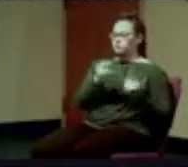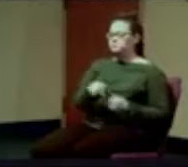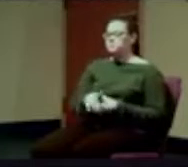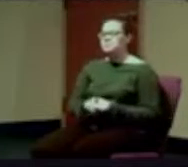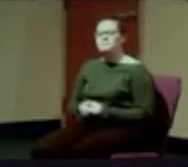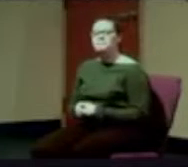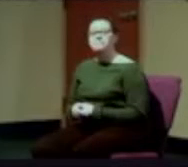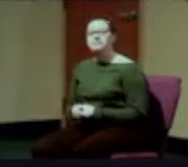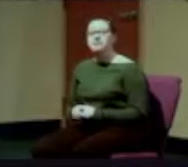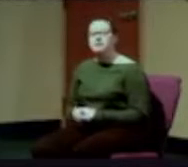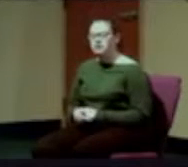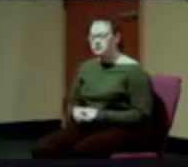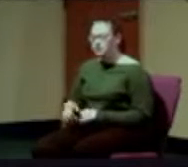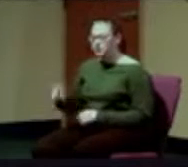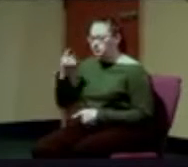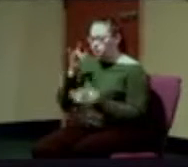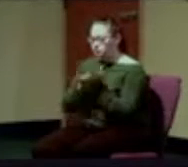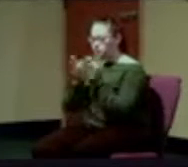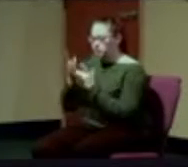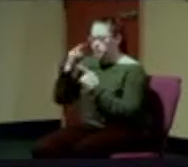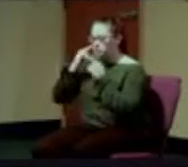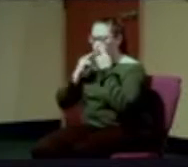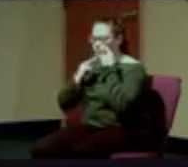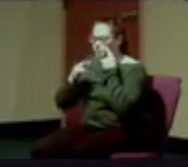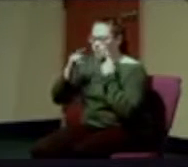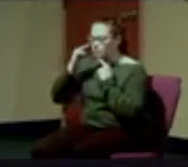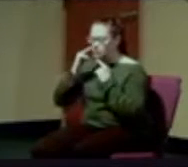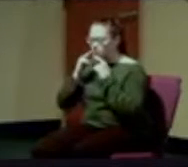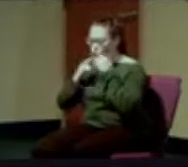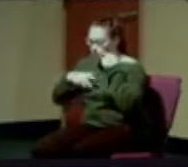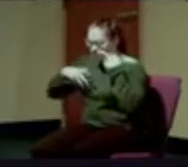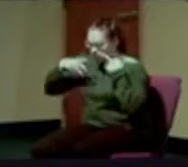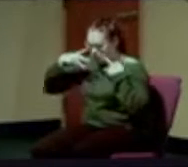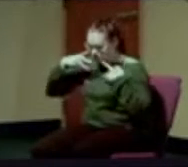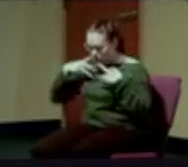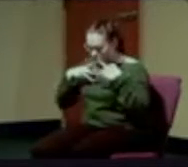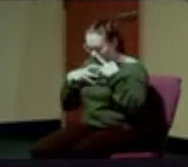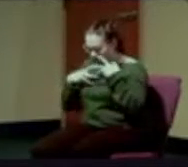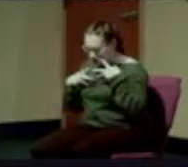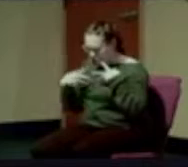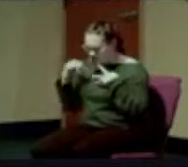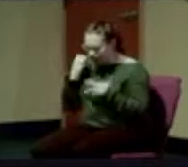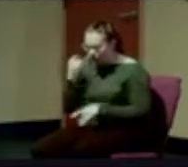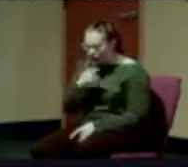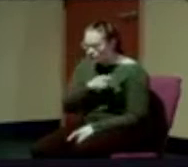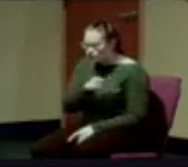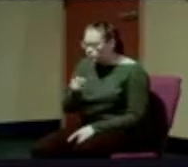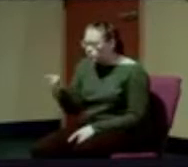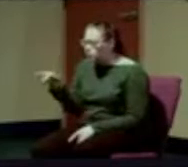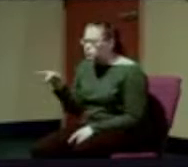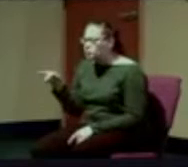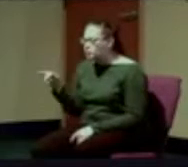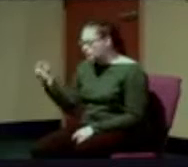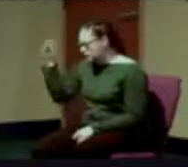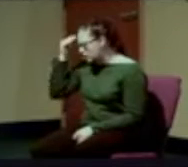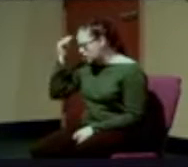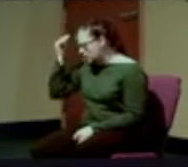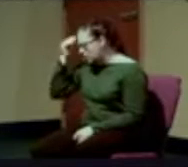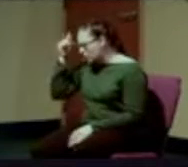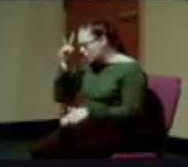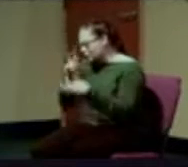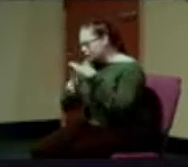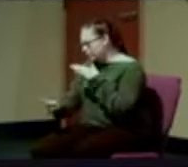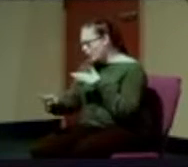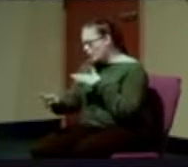crying. As he approached Jerusalem and saw the city, he wept over it and said, "If you, even you, had only known on this day what would